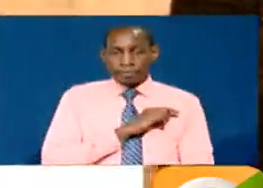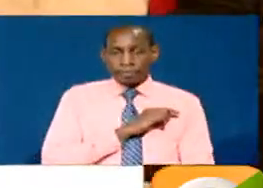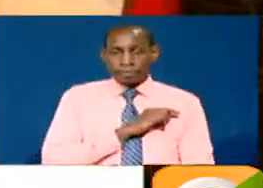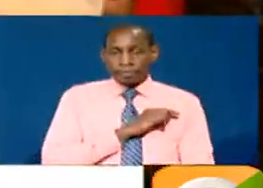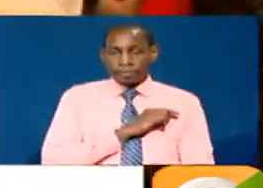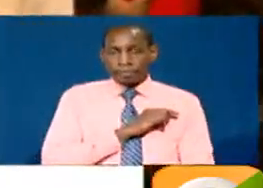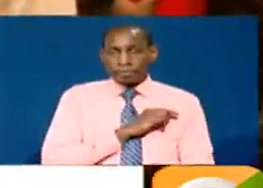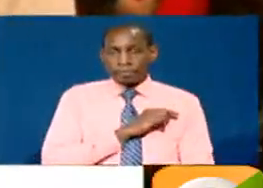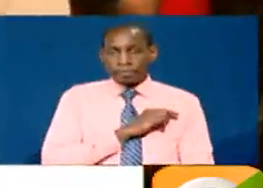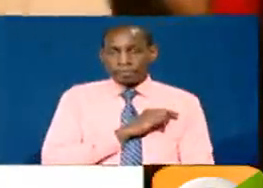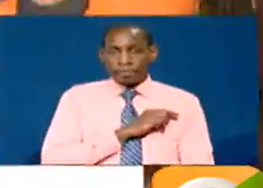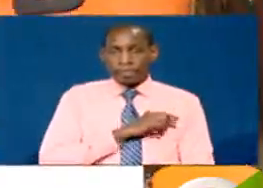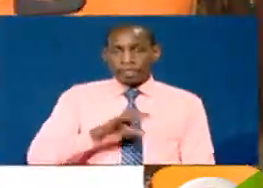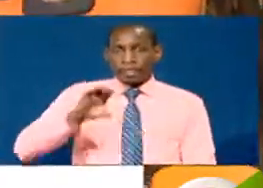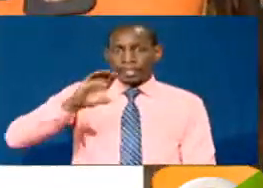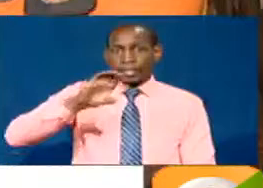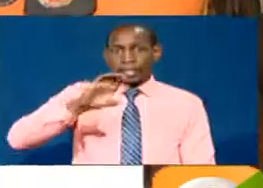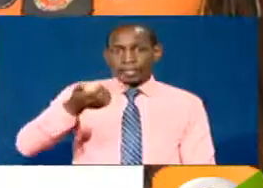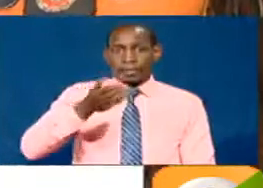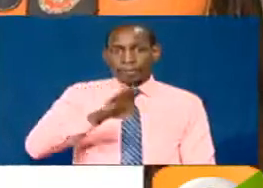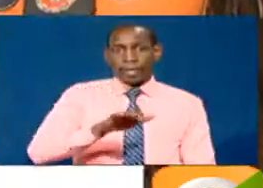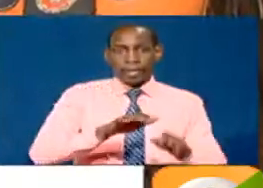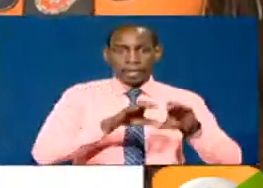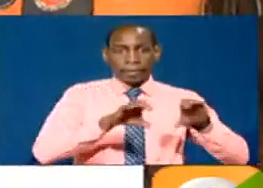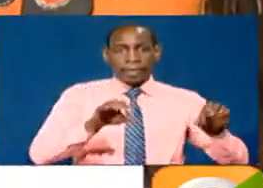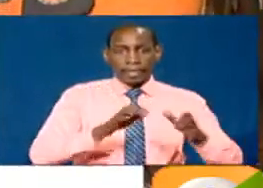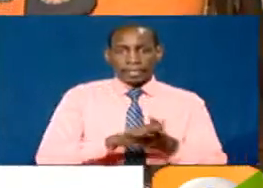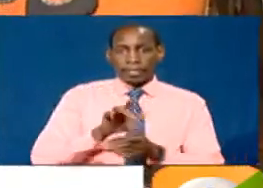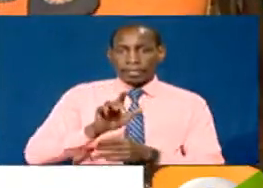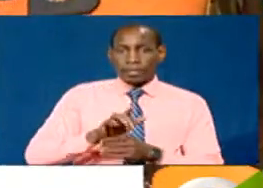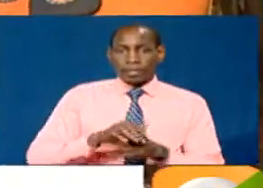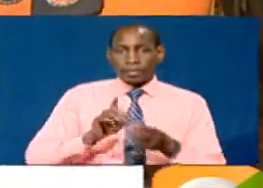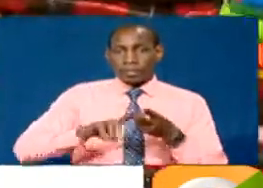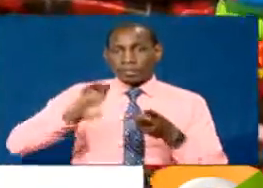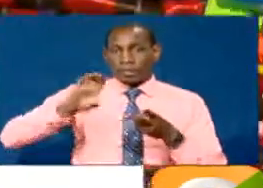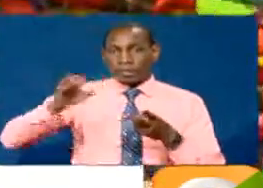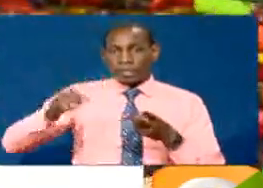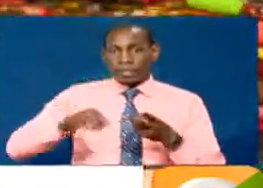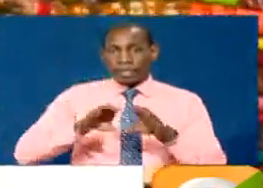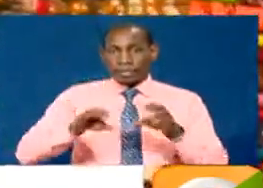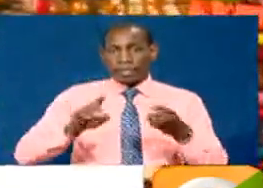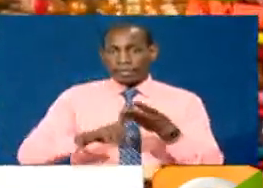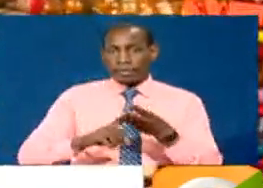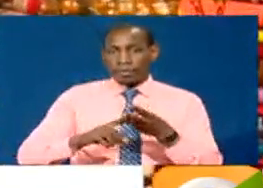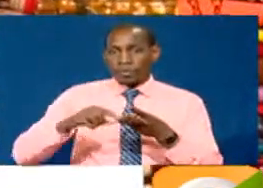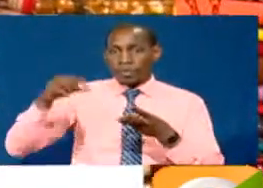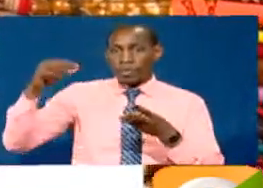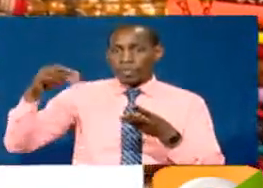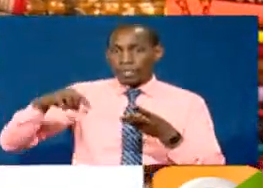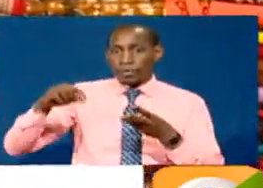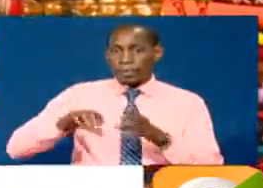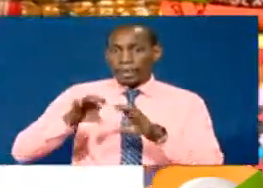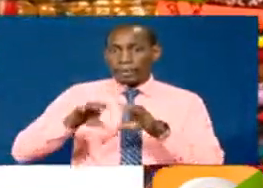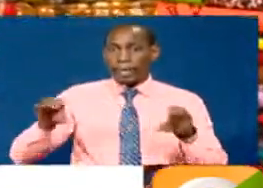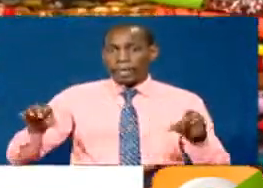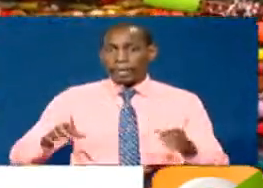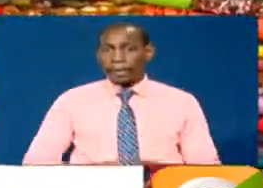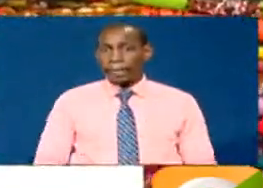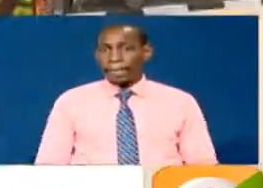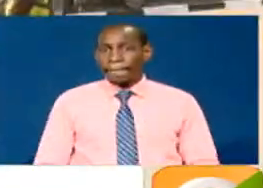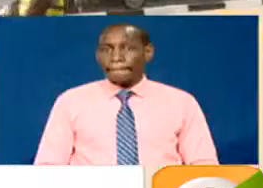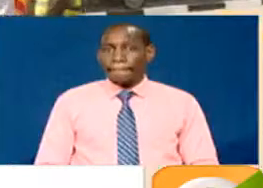have benefited from this, are City Park Market along Limuru Road, City Market, and the Gikomba Market.